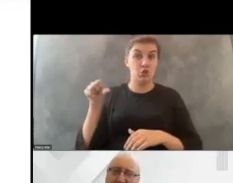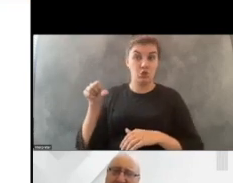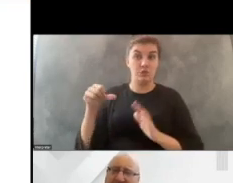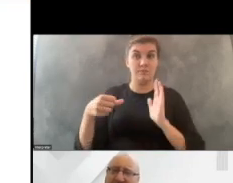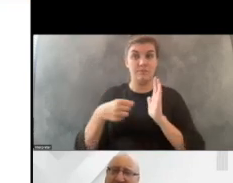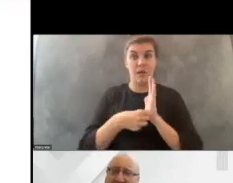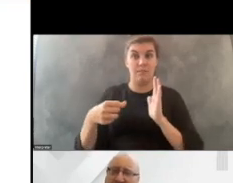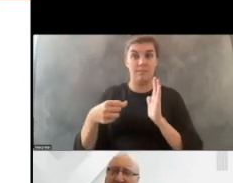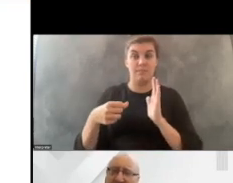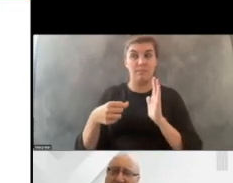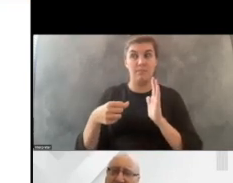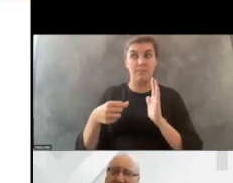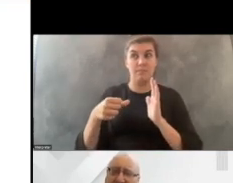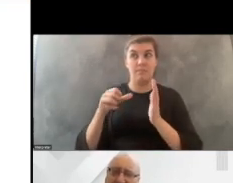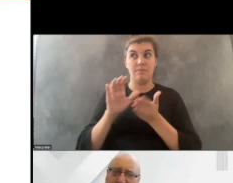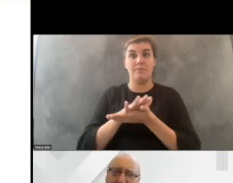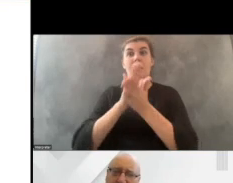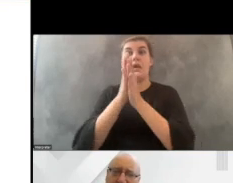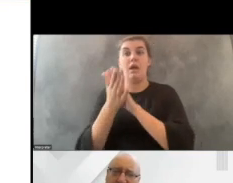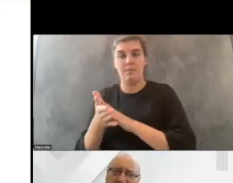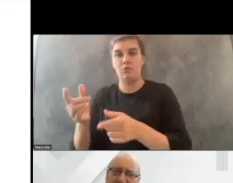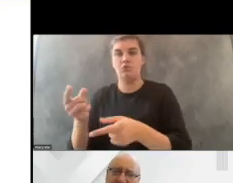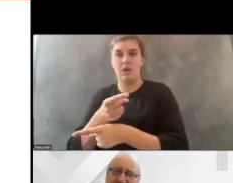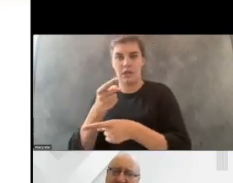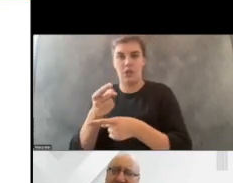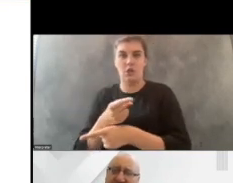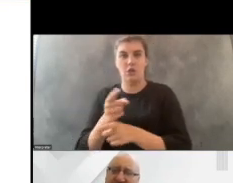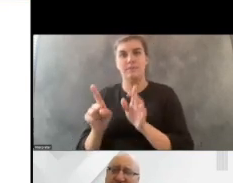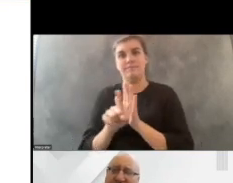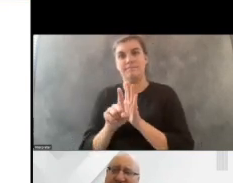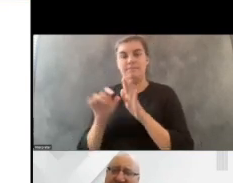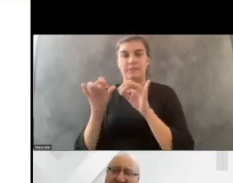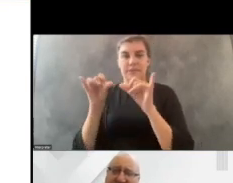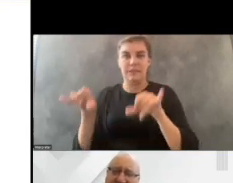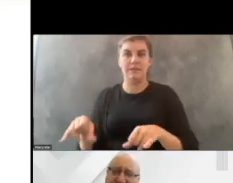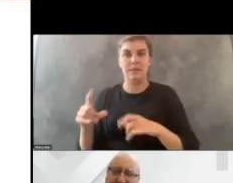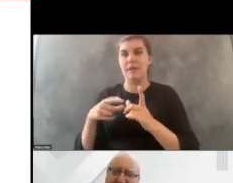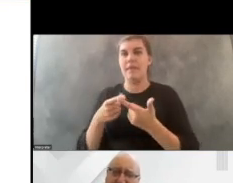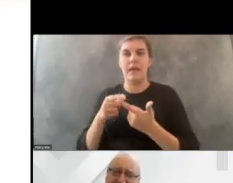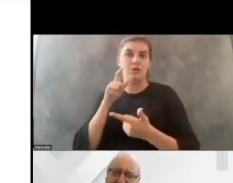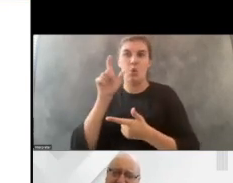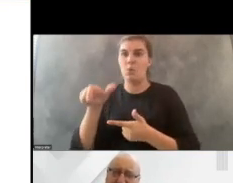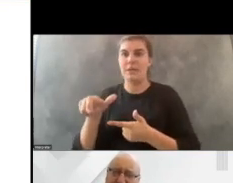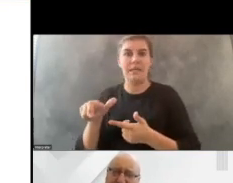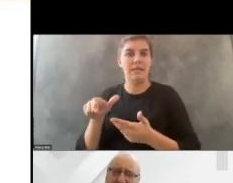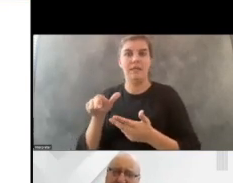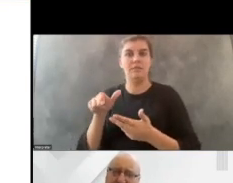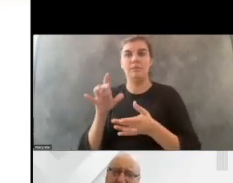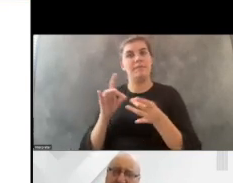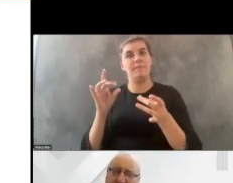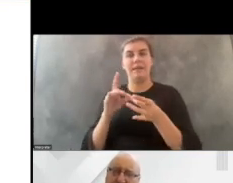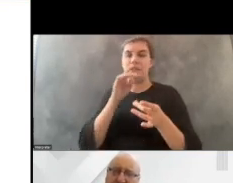RRFB push button say is we would want it to say something like the